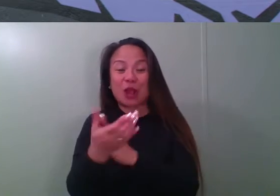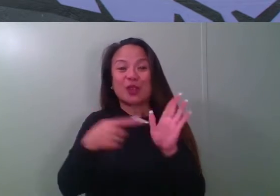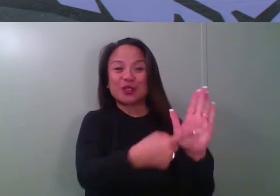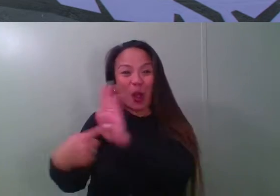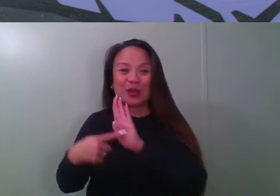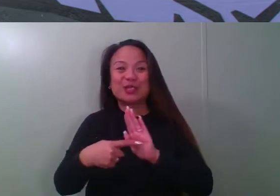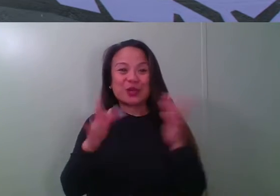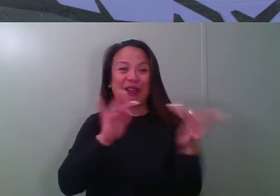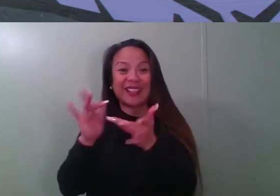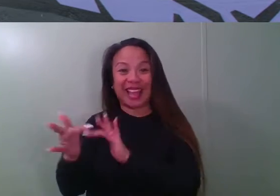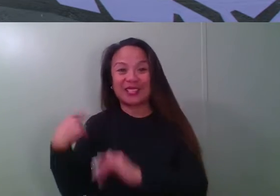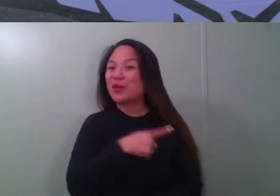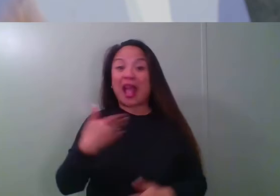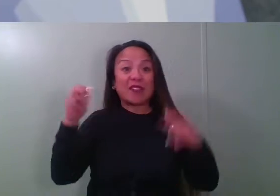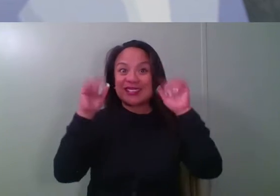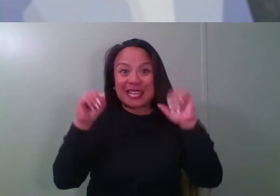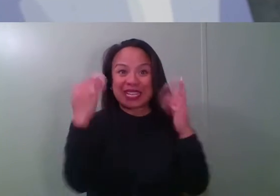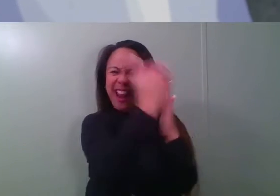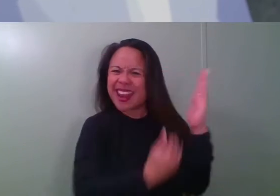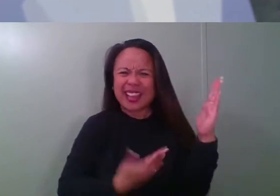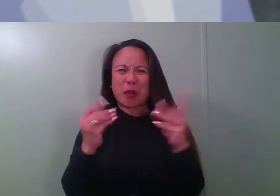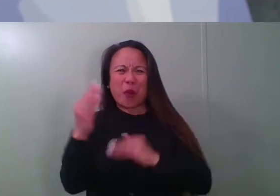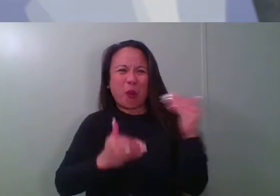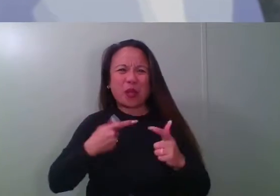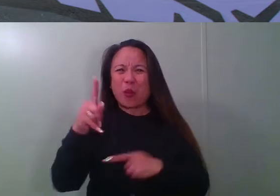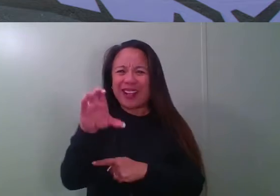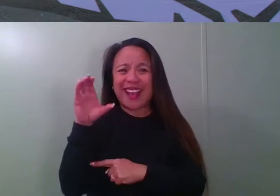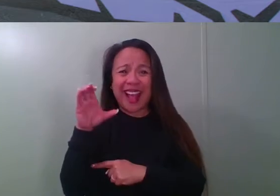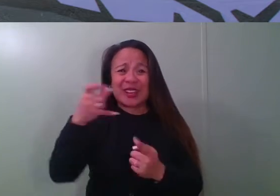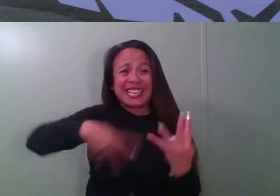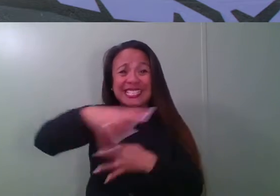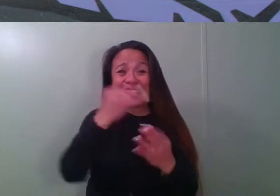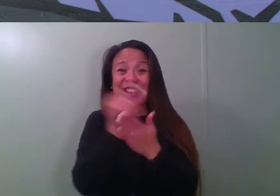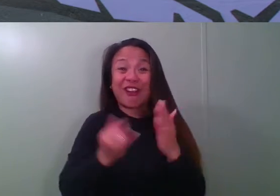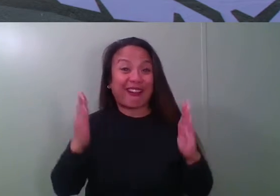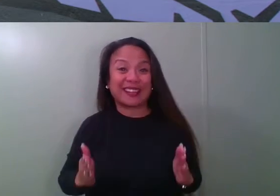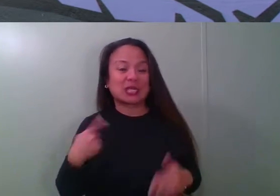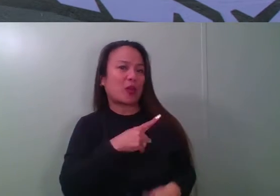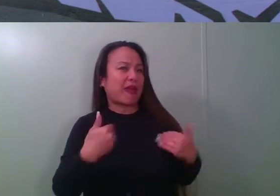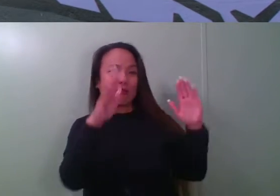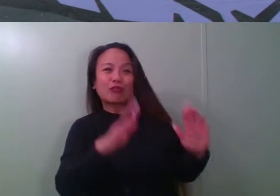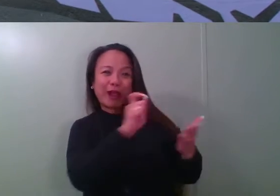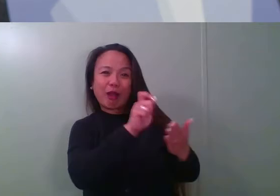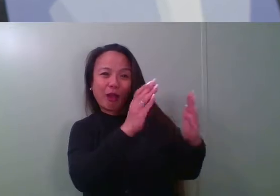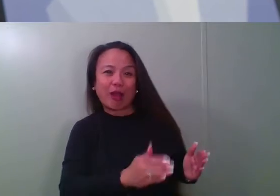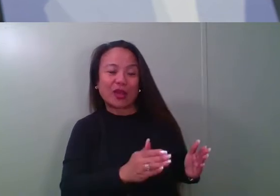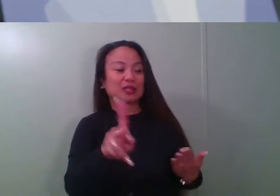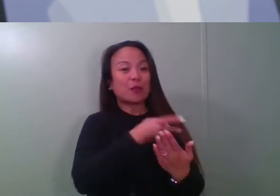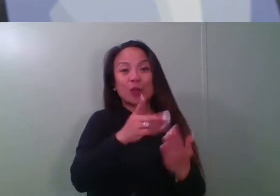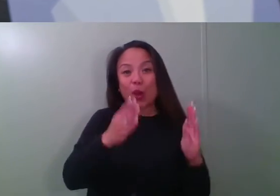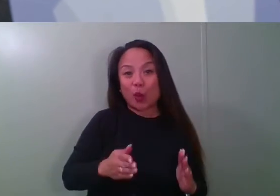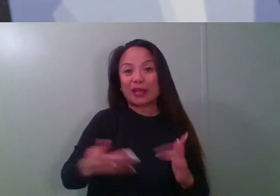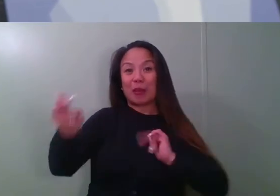you live online. We have an amazing lineup this year of over 100 engaging artists. We have great